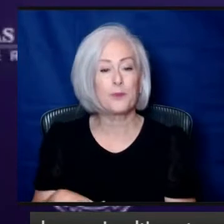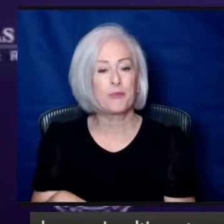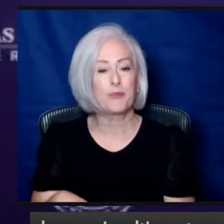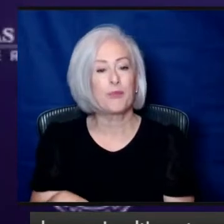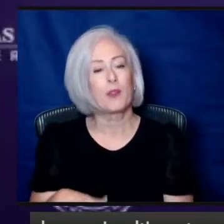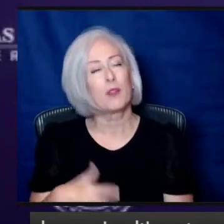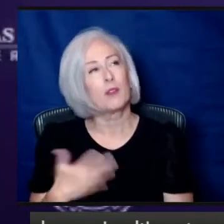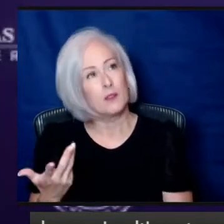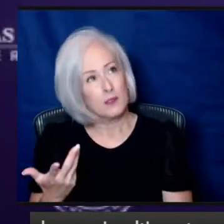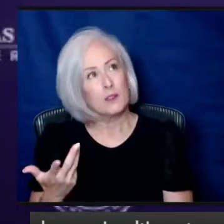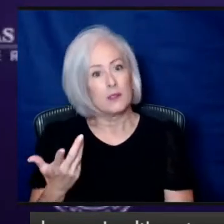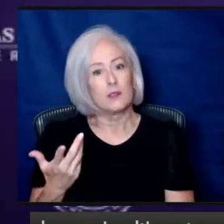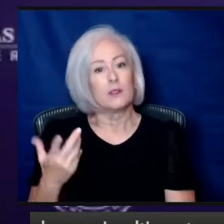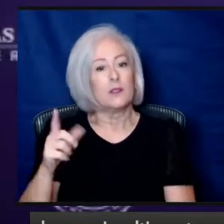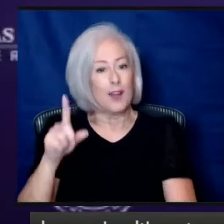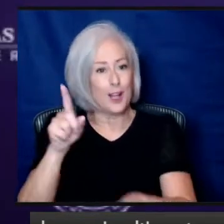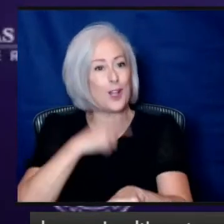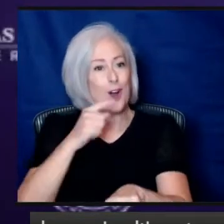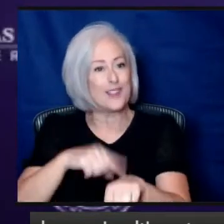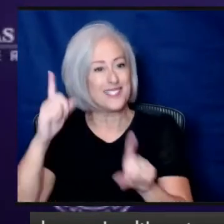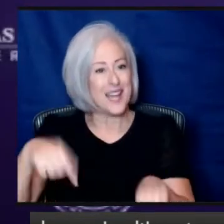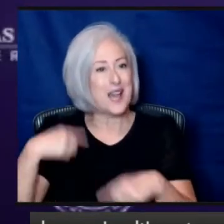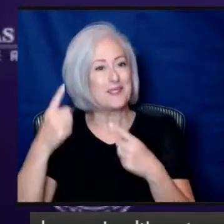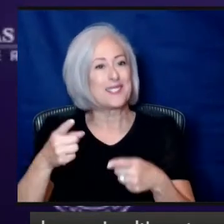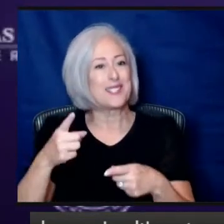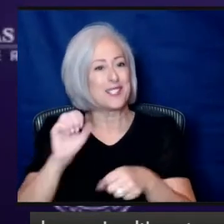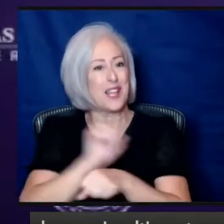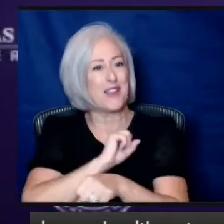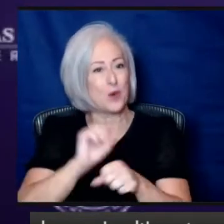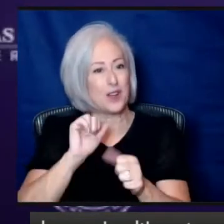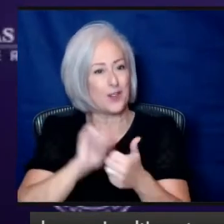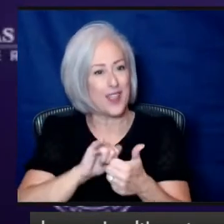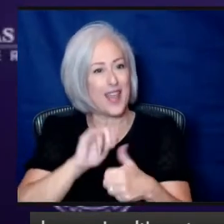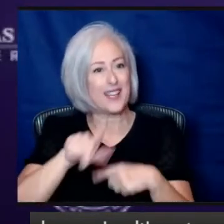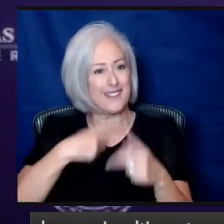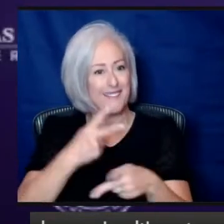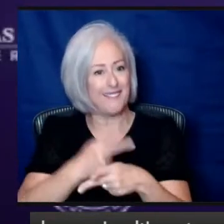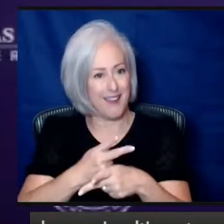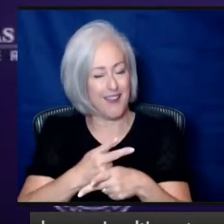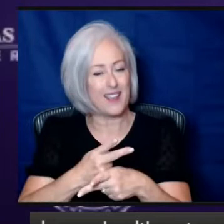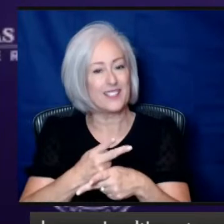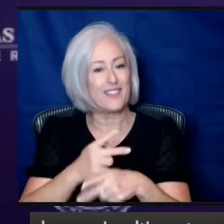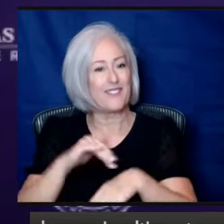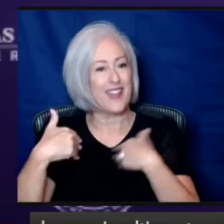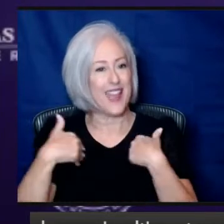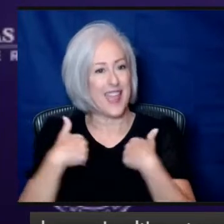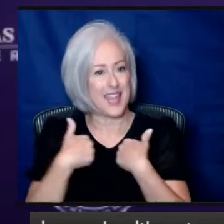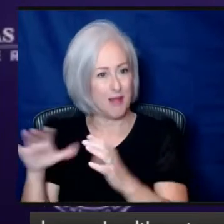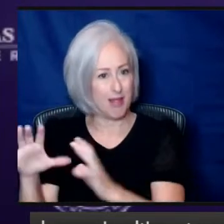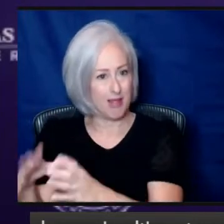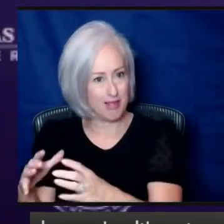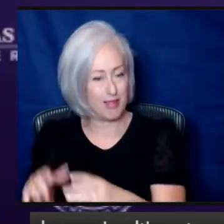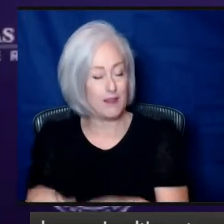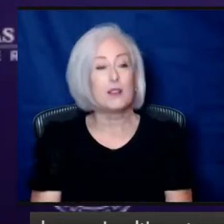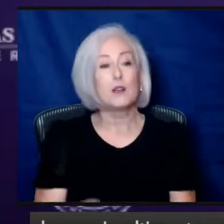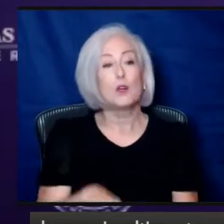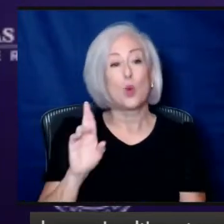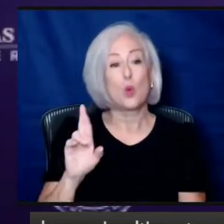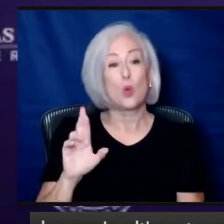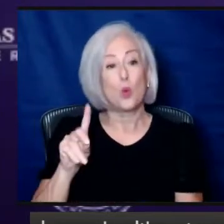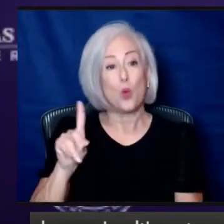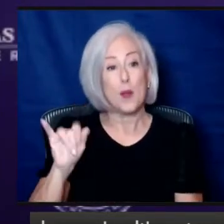I've long since not practiced on a lot of those little guys, but I can tell you about many of the reptiles. Those have a greater risk of salmonella.